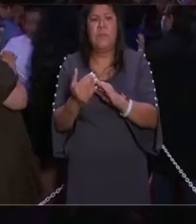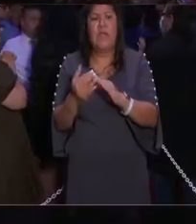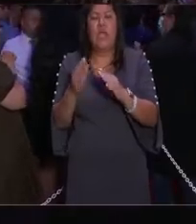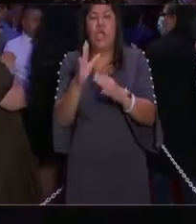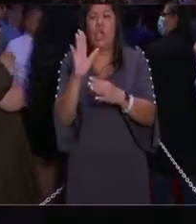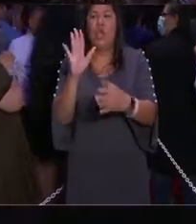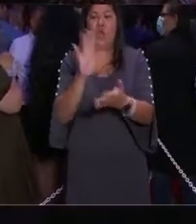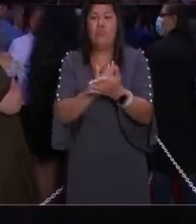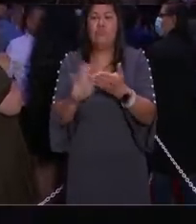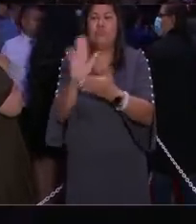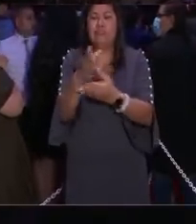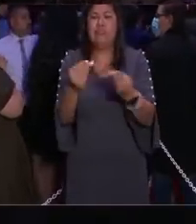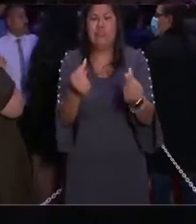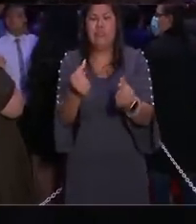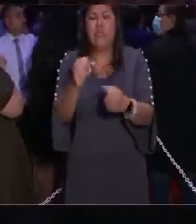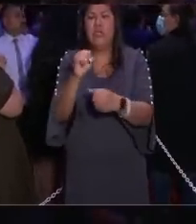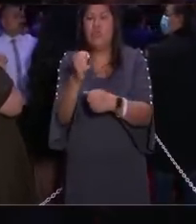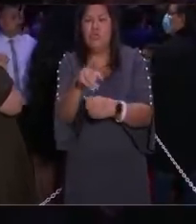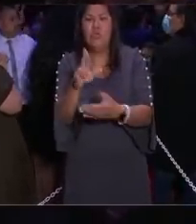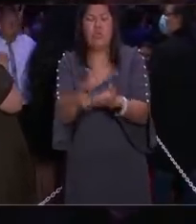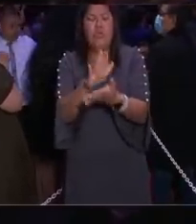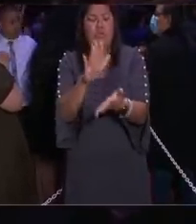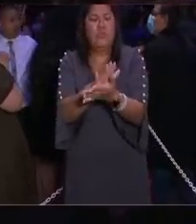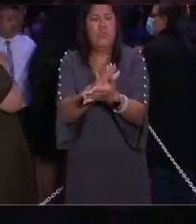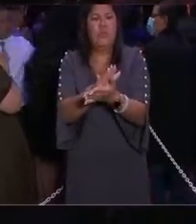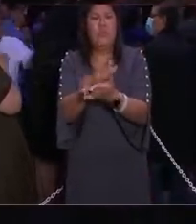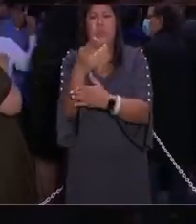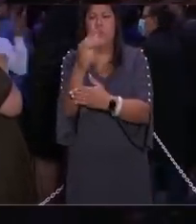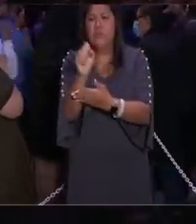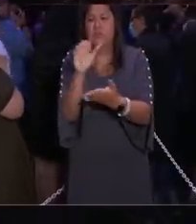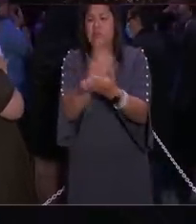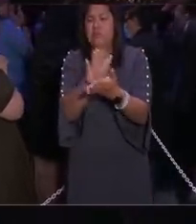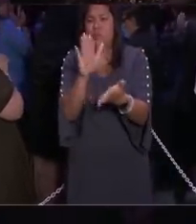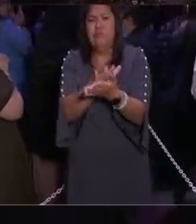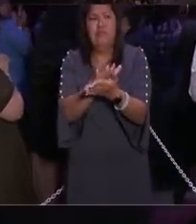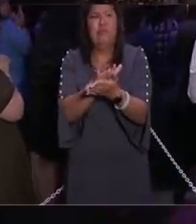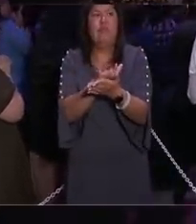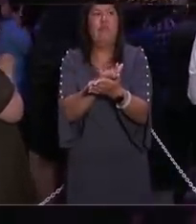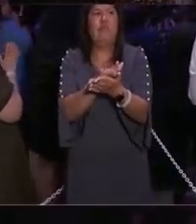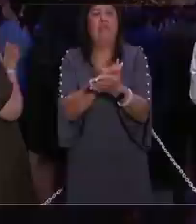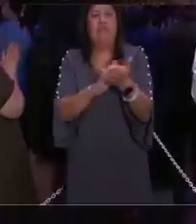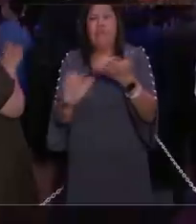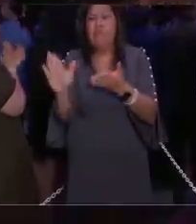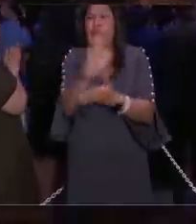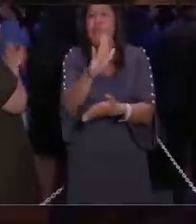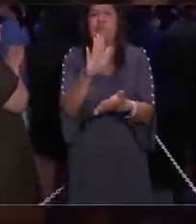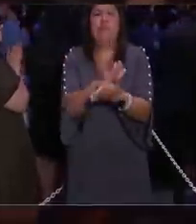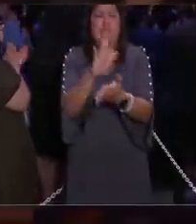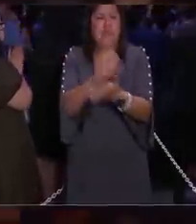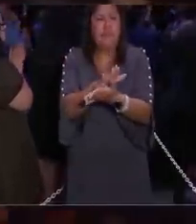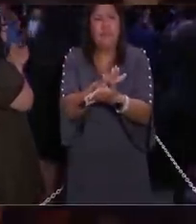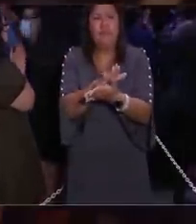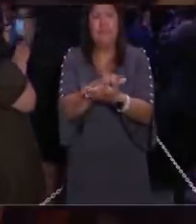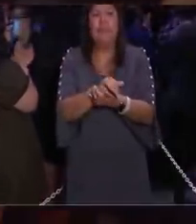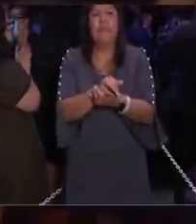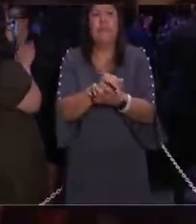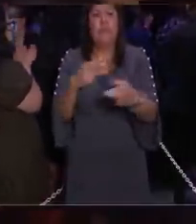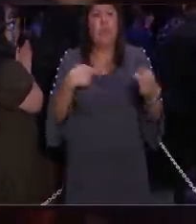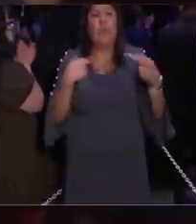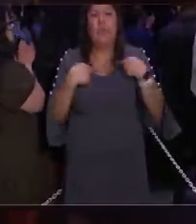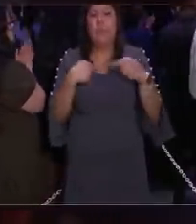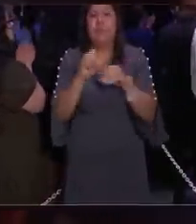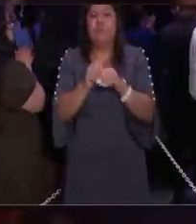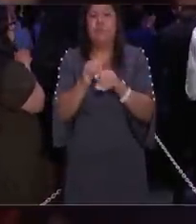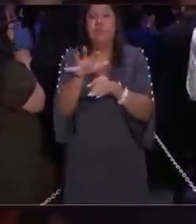campus, your junior high campus, your high school campus, your college campus. Revival's